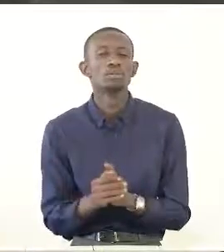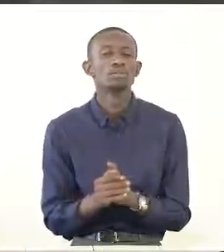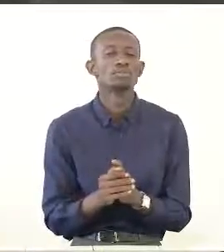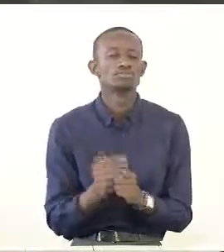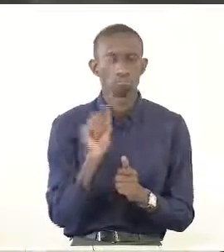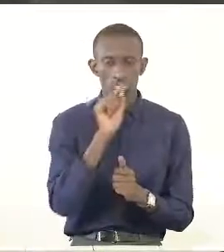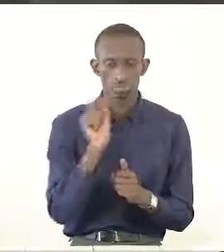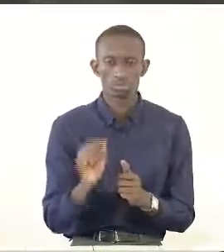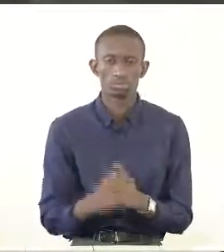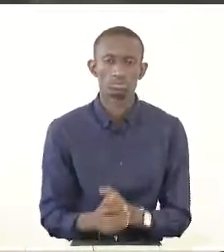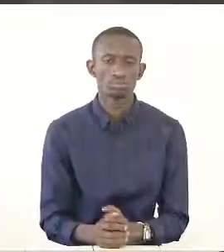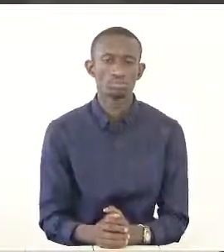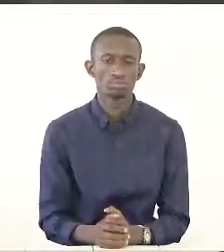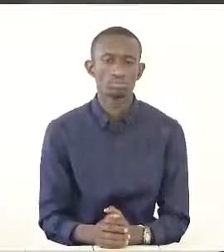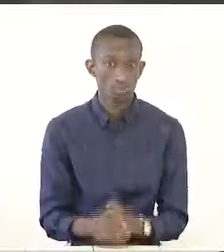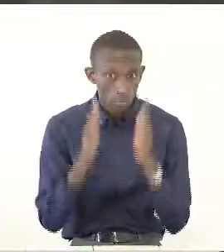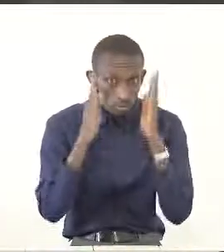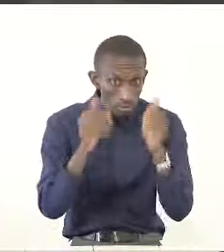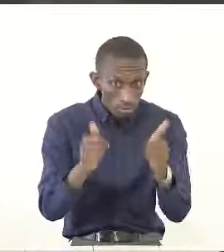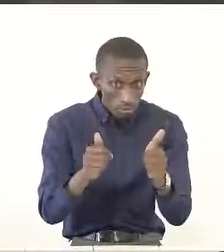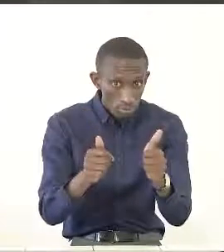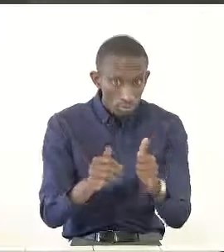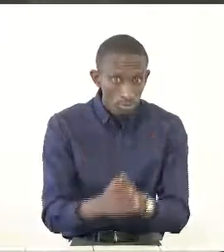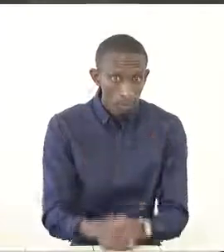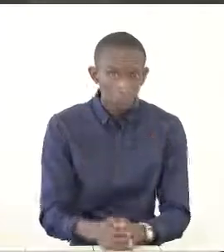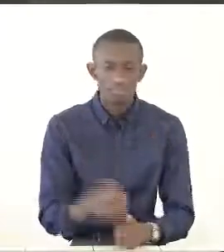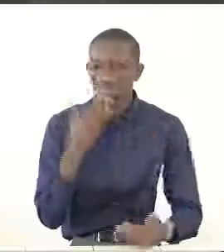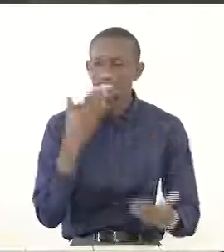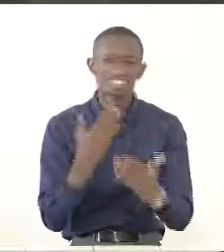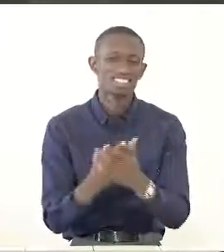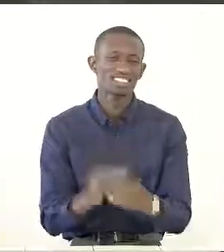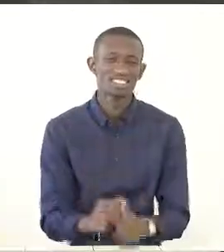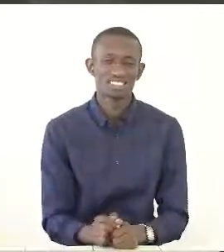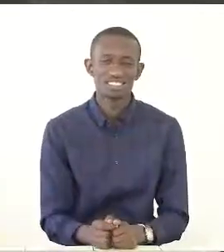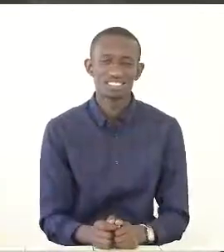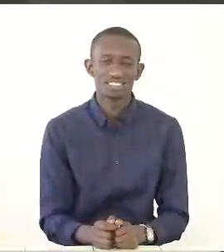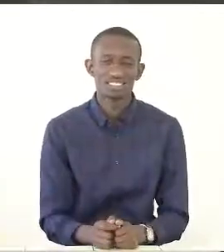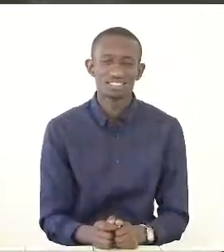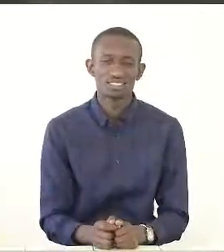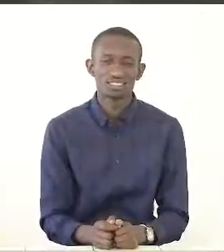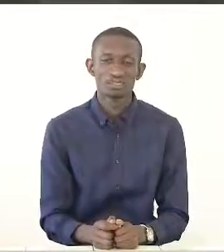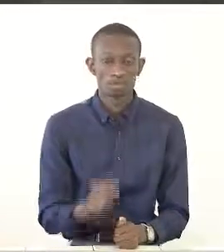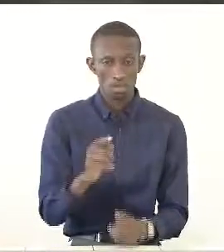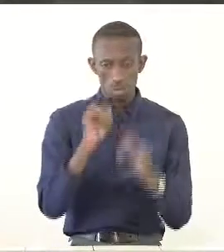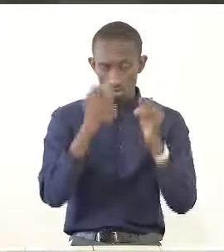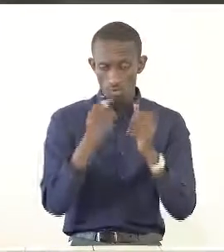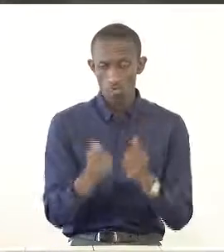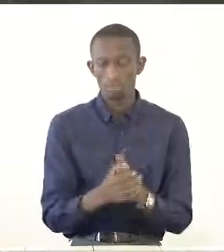z. Are we together? Very nice. Now, you know when you have